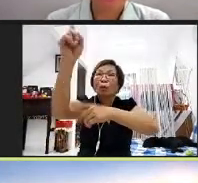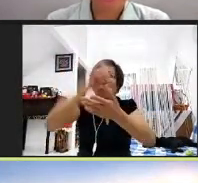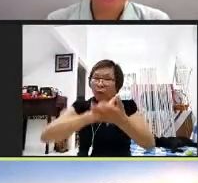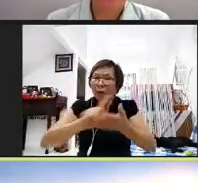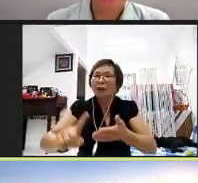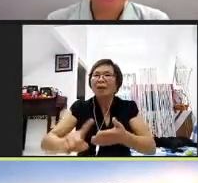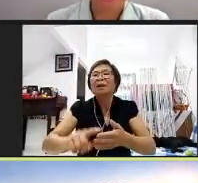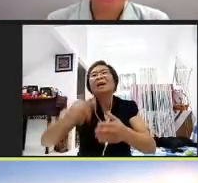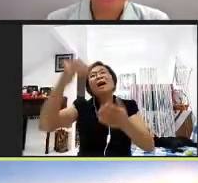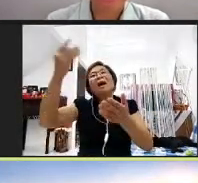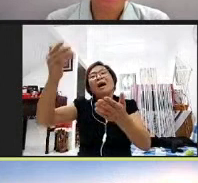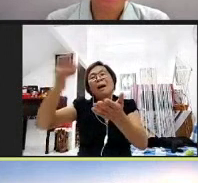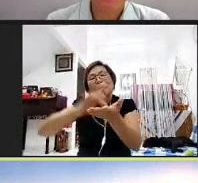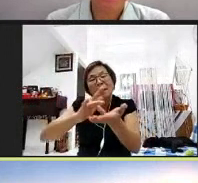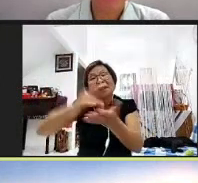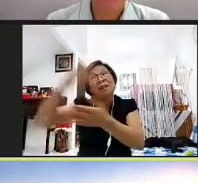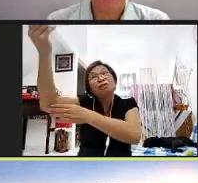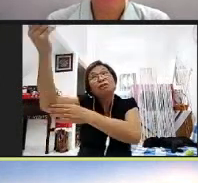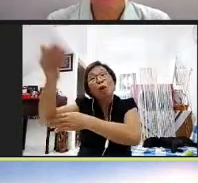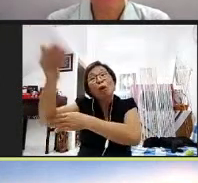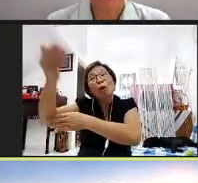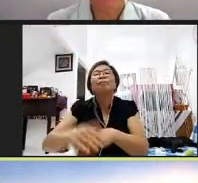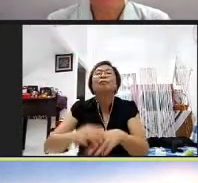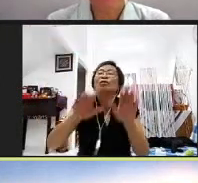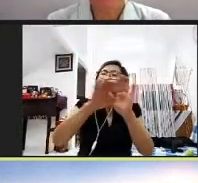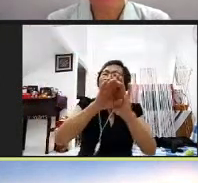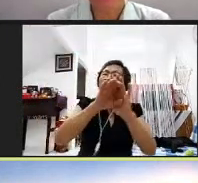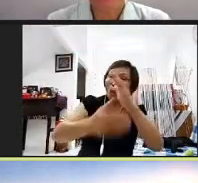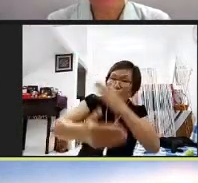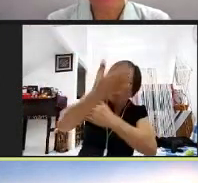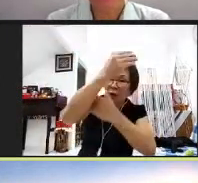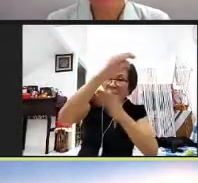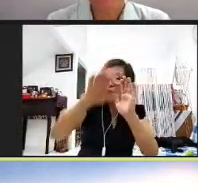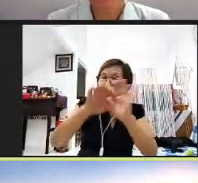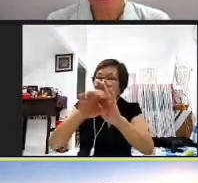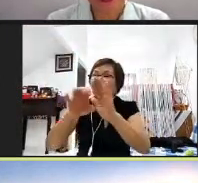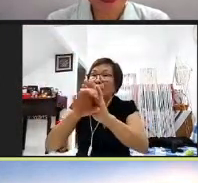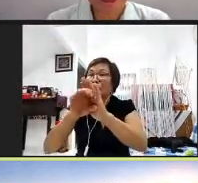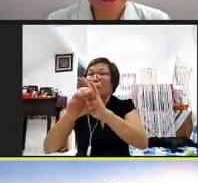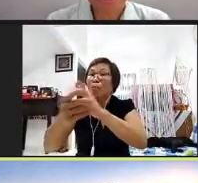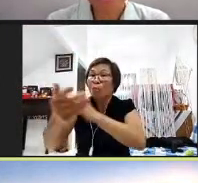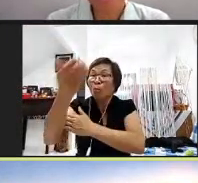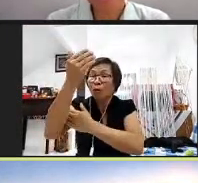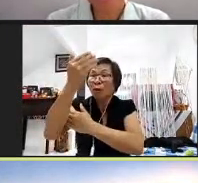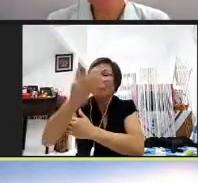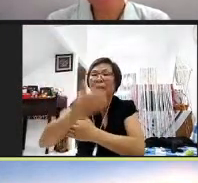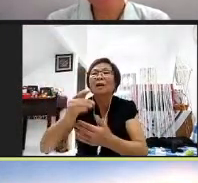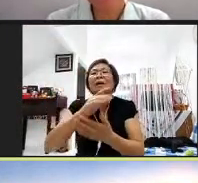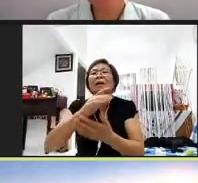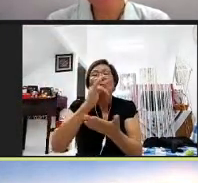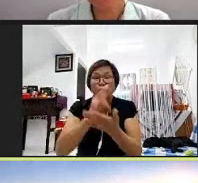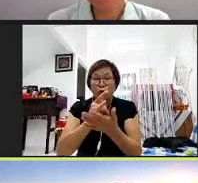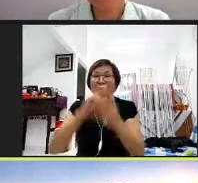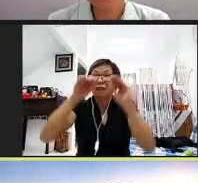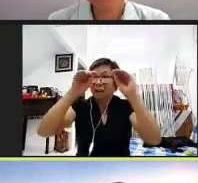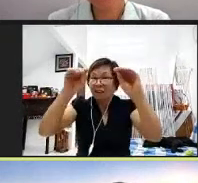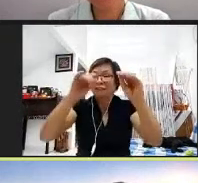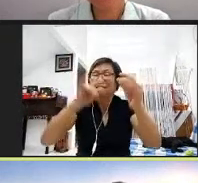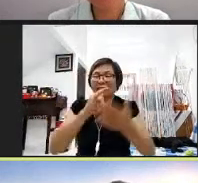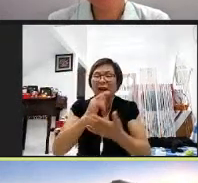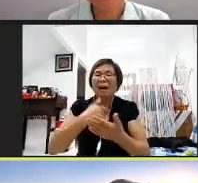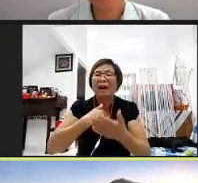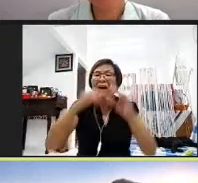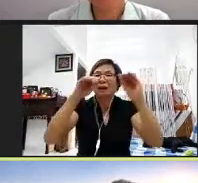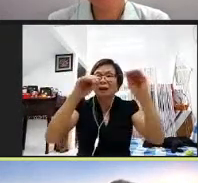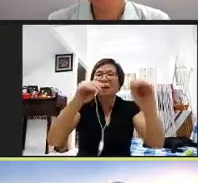Just for example, today morning, I have the Dharma sessions with Sale